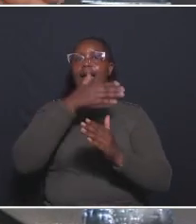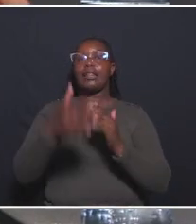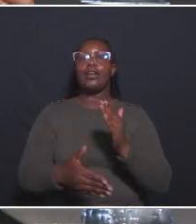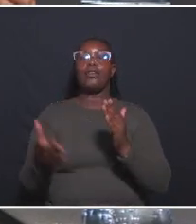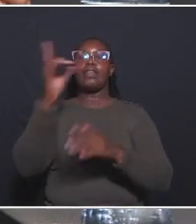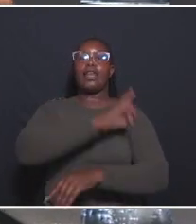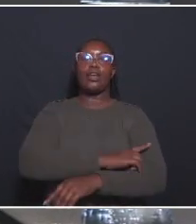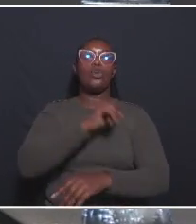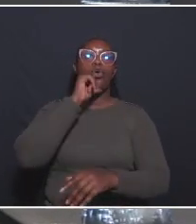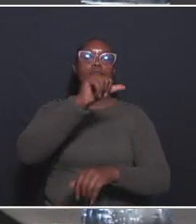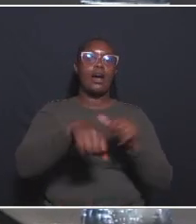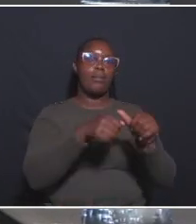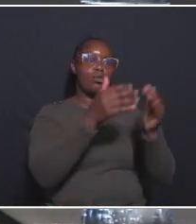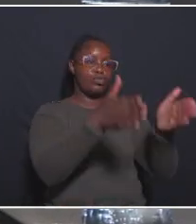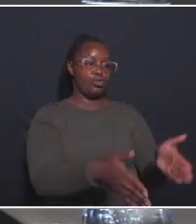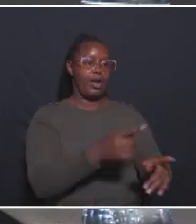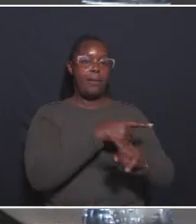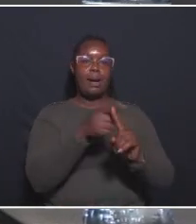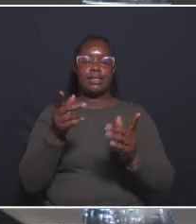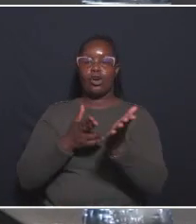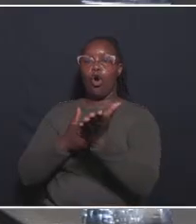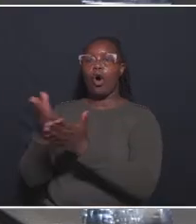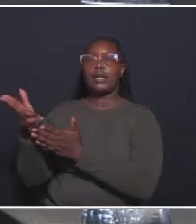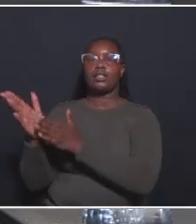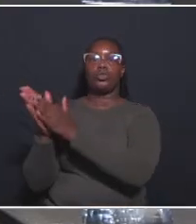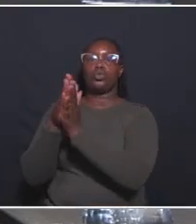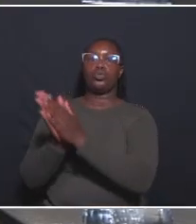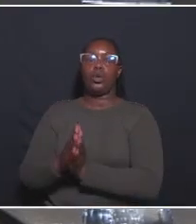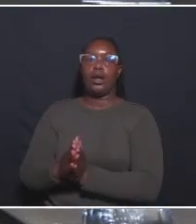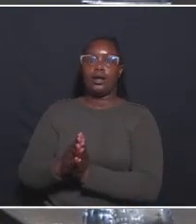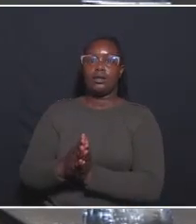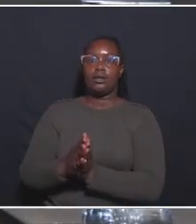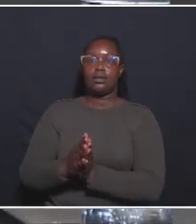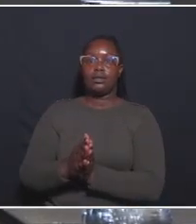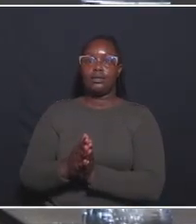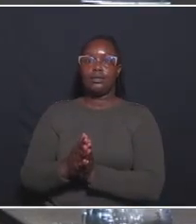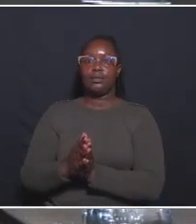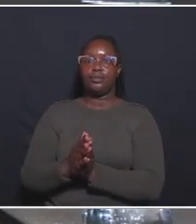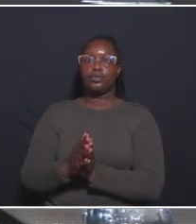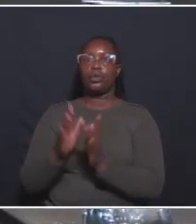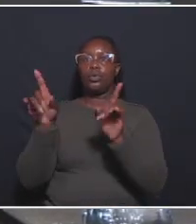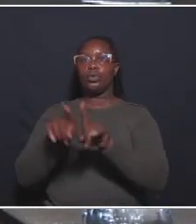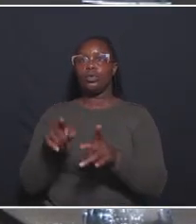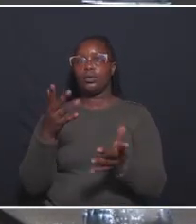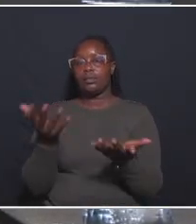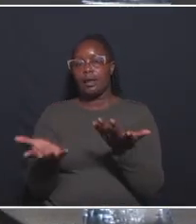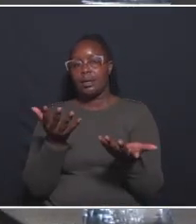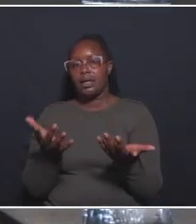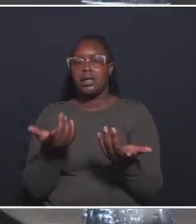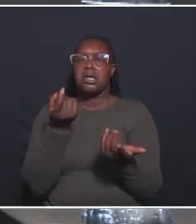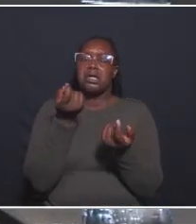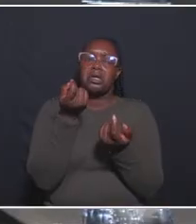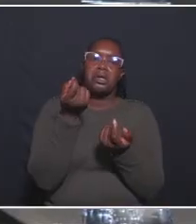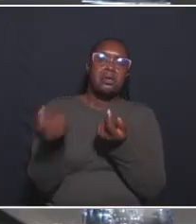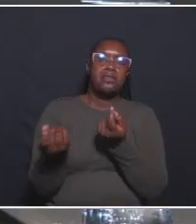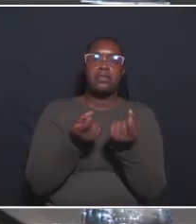about you. What does the story require? If your storyboard, you put it and maybe technically a few shots and